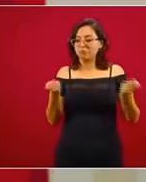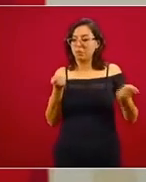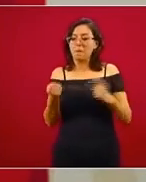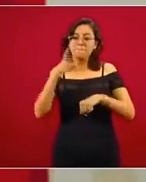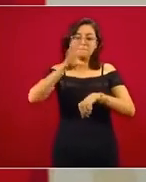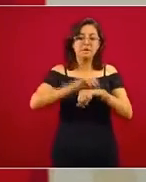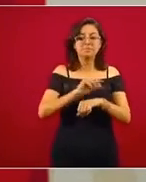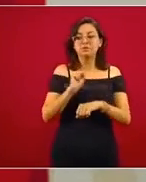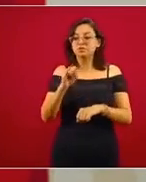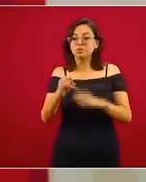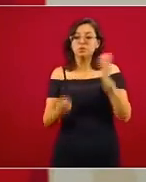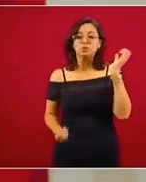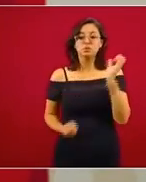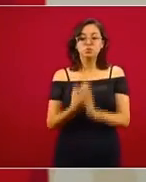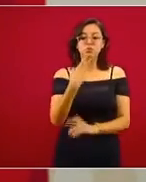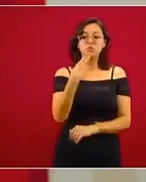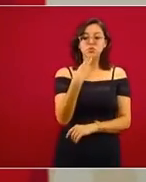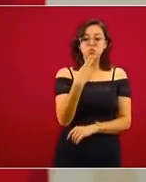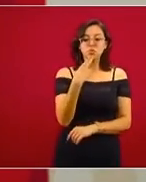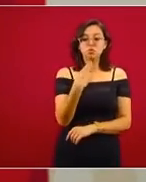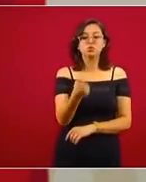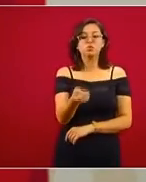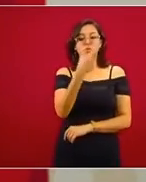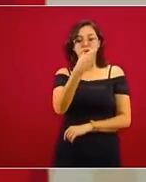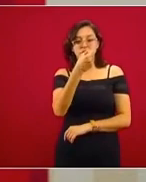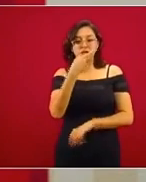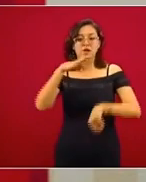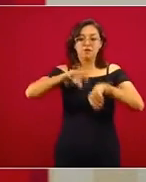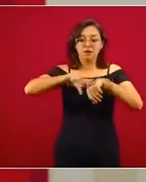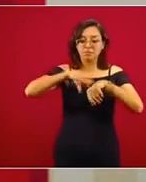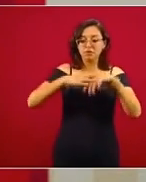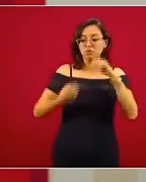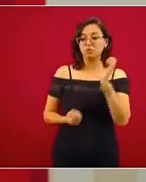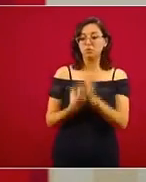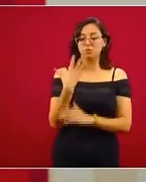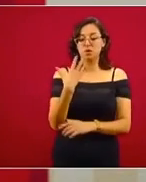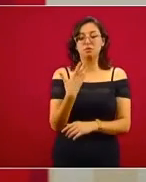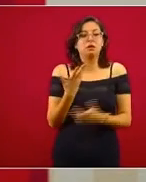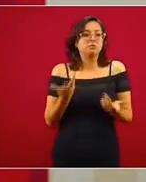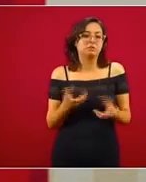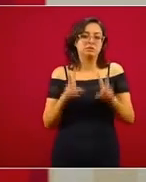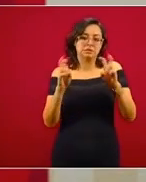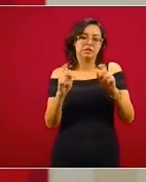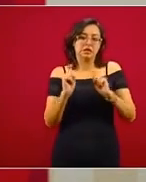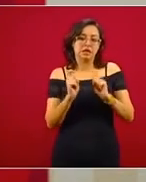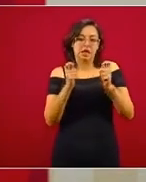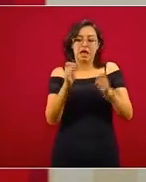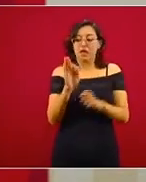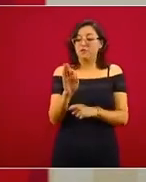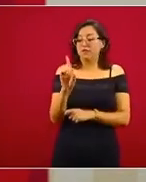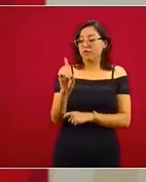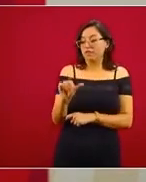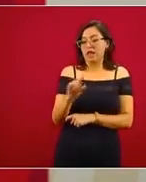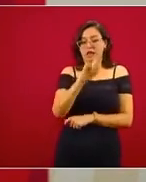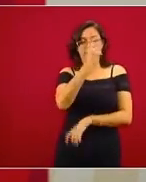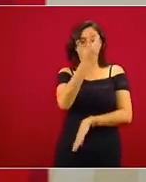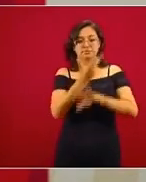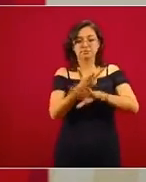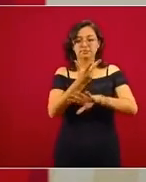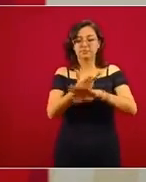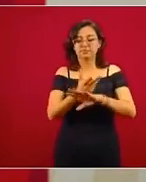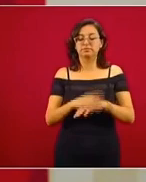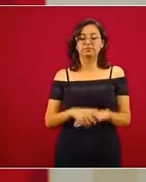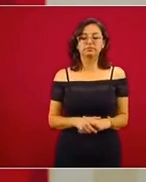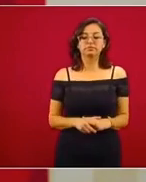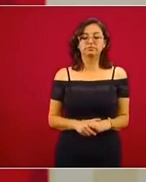autorización risks. de el This uso is de a nuevos fármacos en un government territorio, en el caso organization que that se relata de la regulates FDA the use of es en new Estados Unidos.